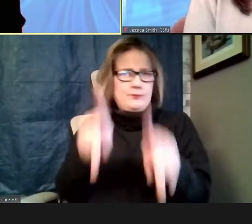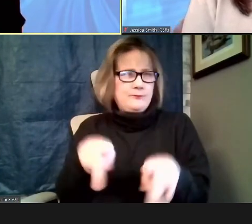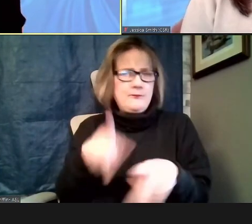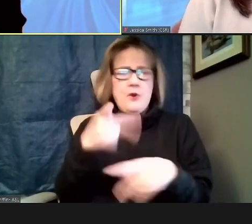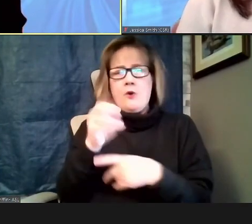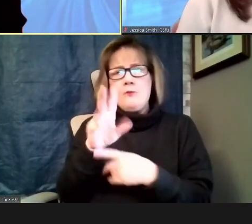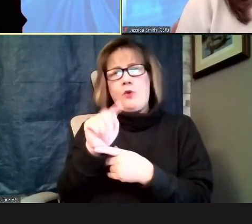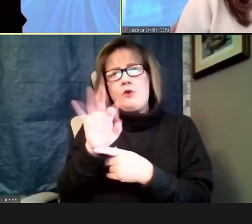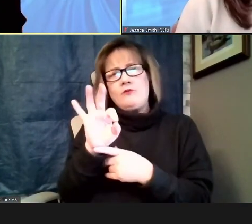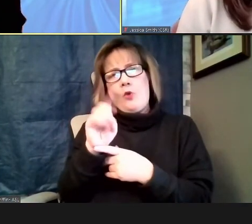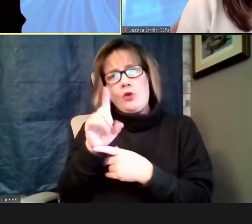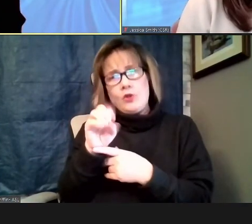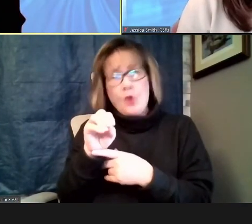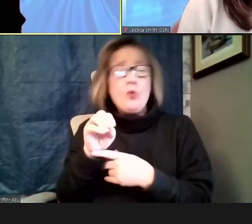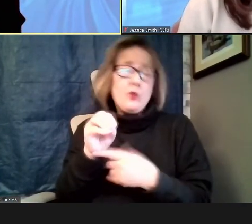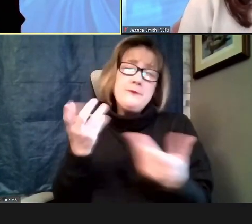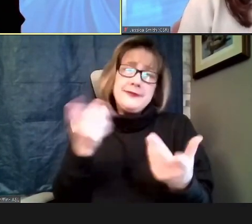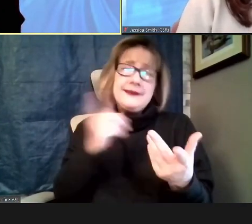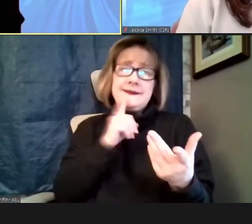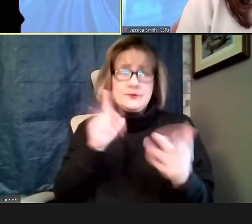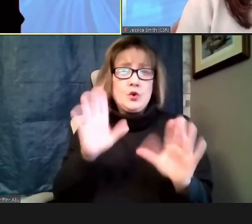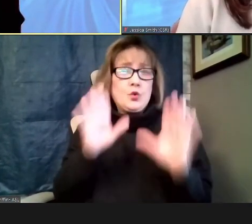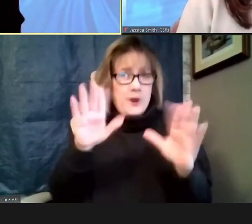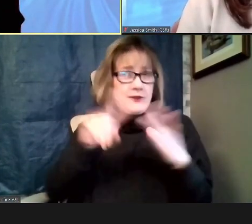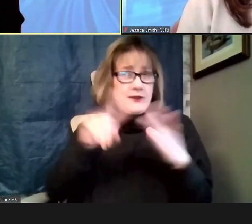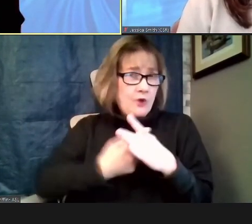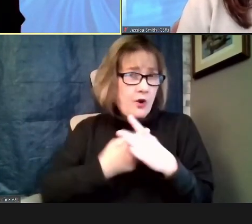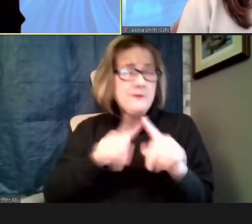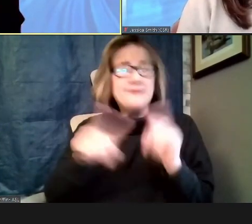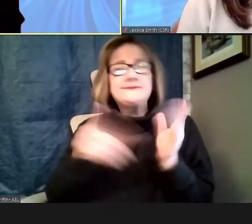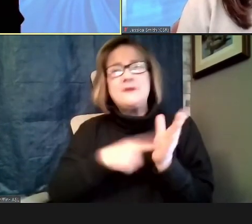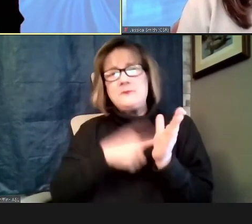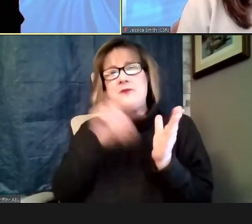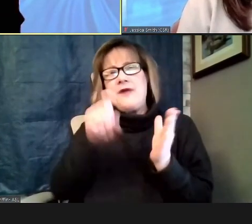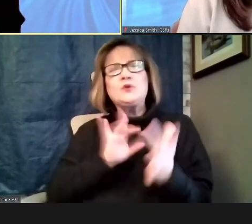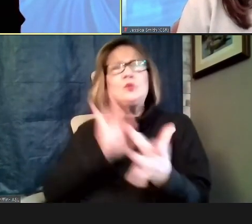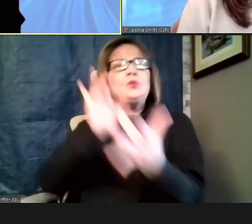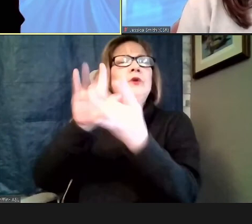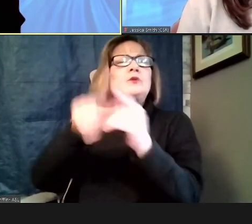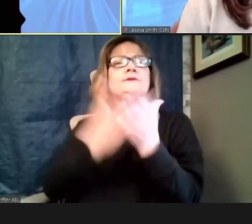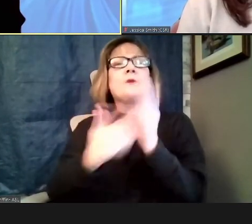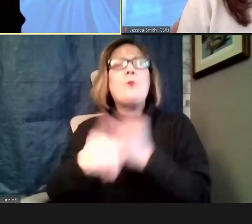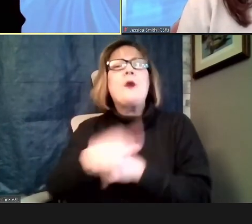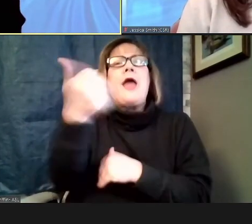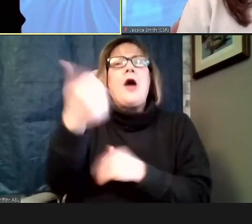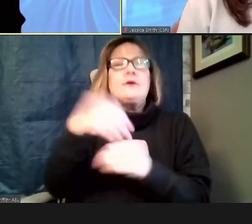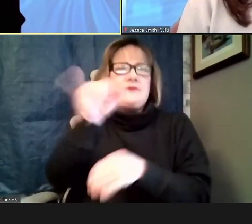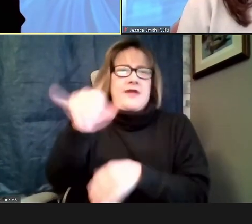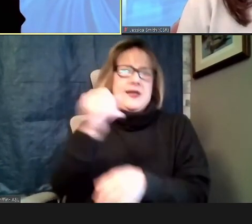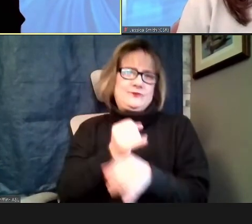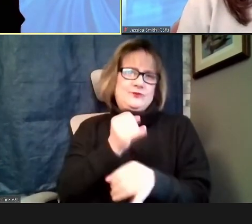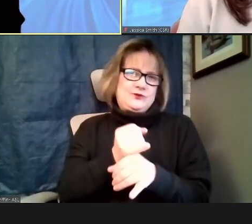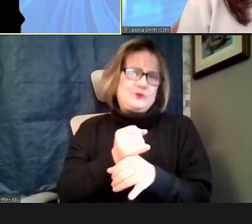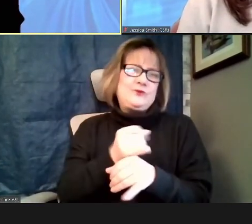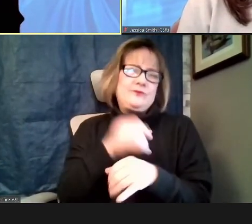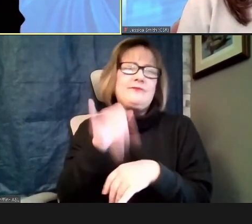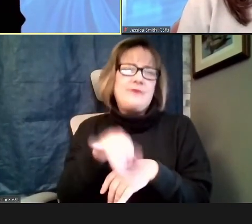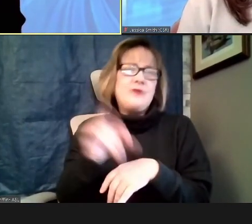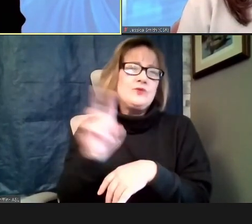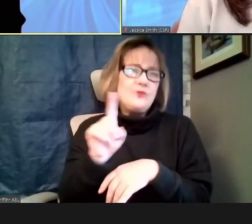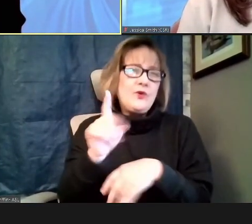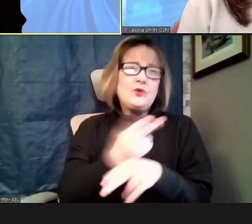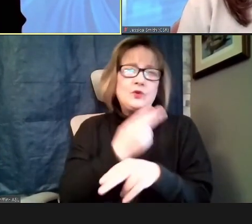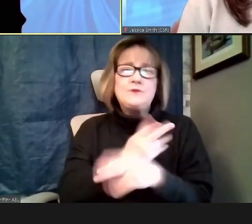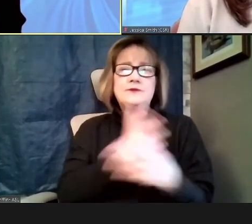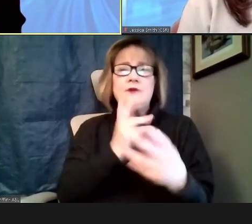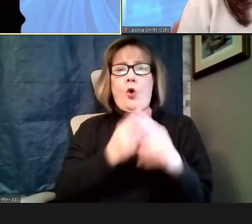they're a great start, but sometimes you might have to reach out to someone else in the institute. And that's where either using the